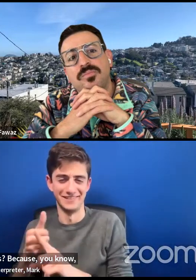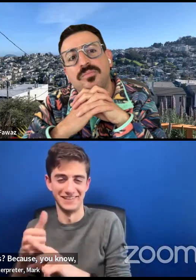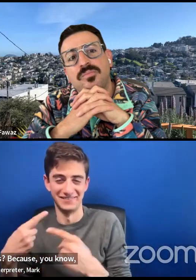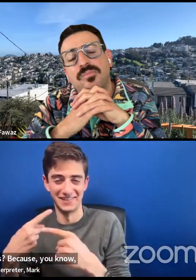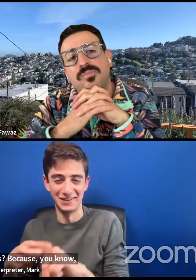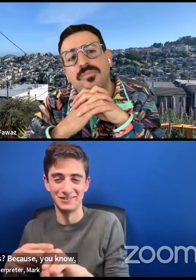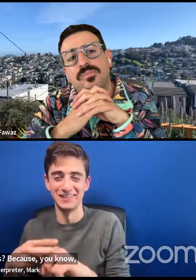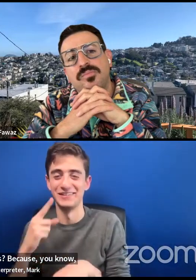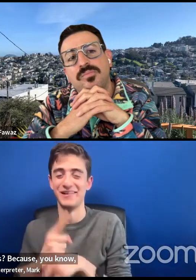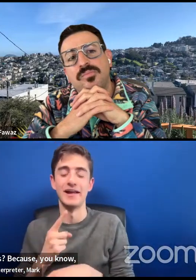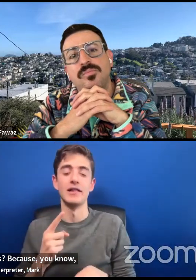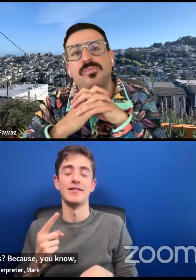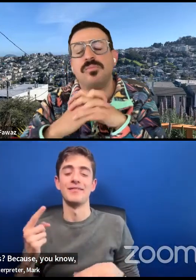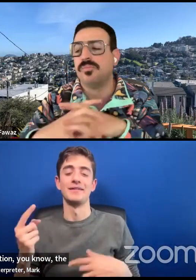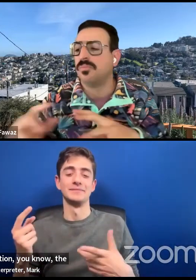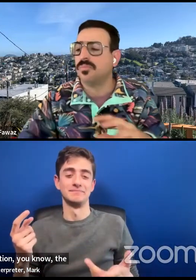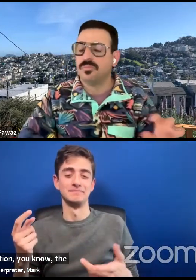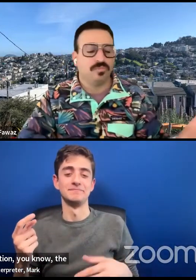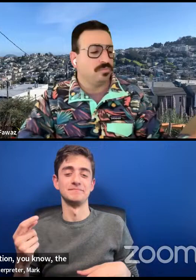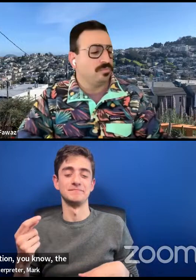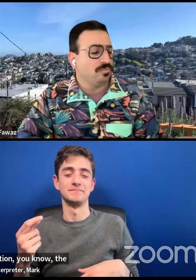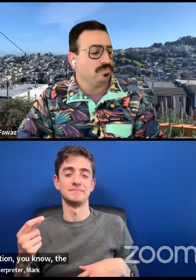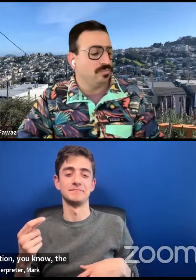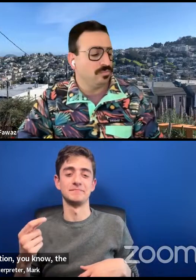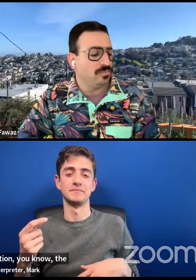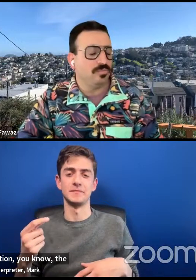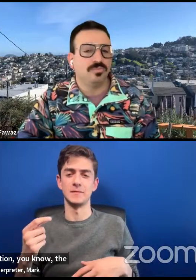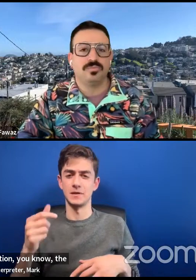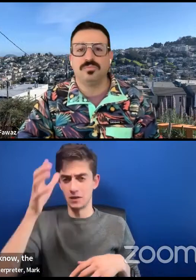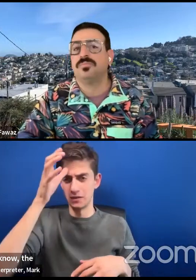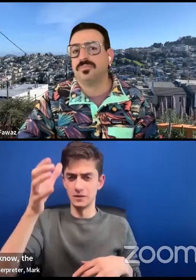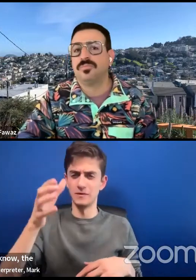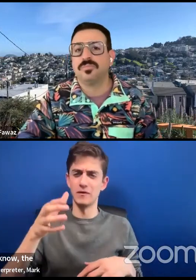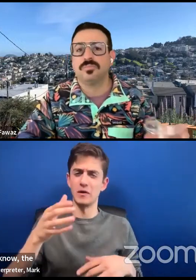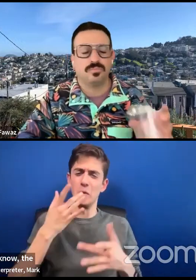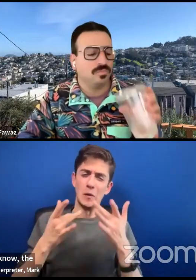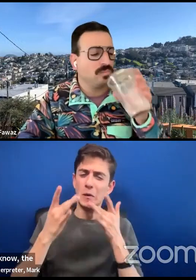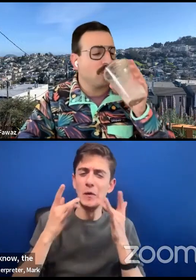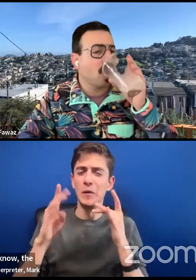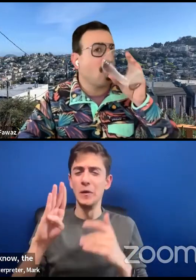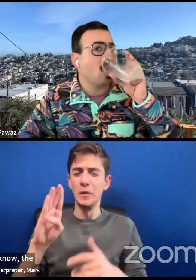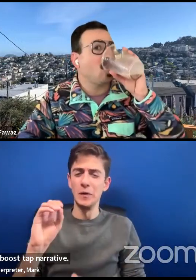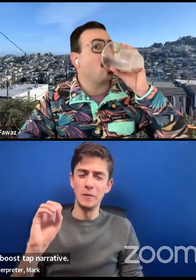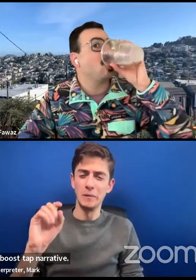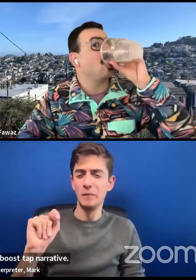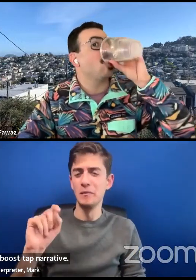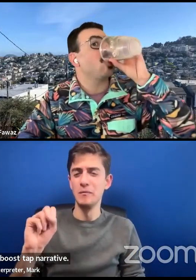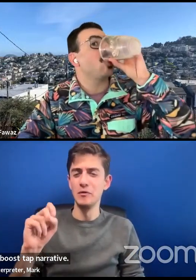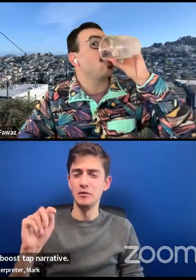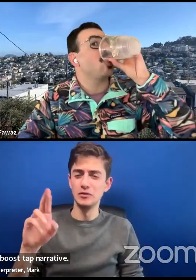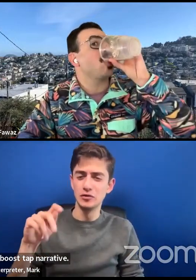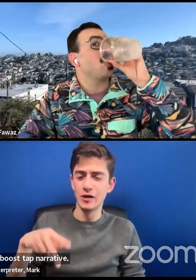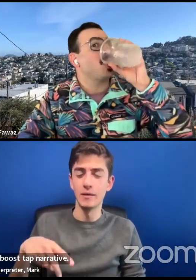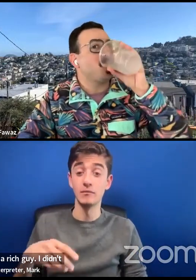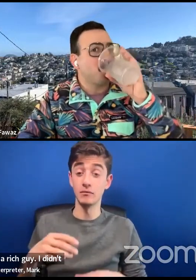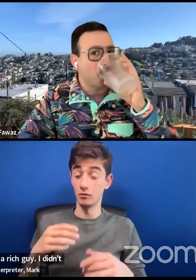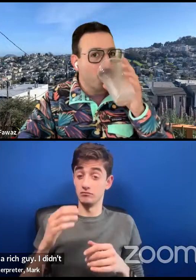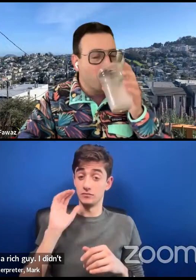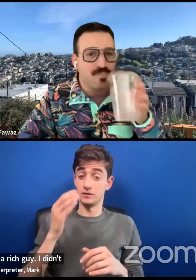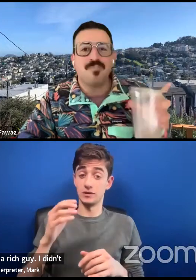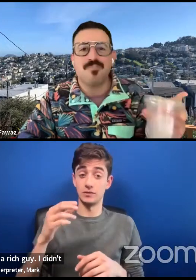the contradiction of you know, the bootstrap narrative. Apparently Horatio Alger was a rich guy. I didn't know this,